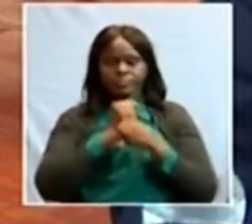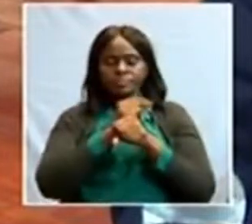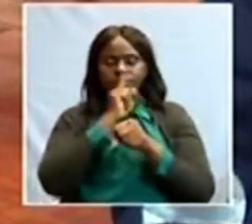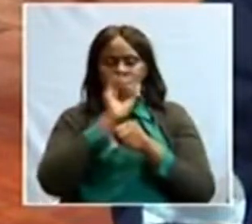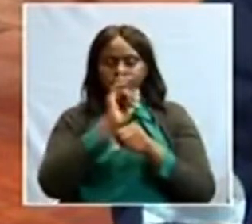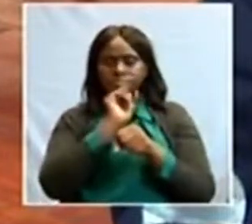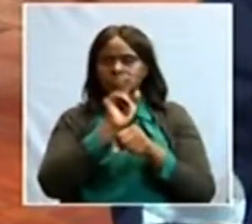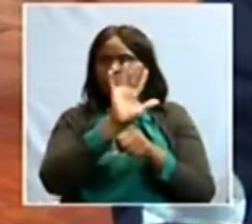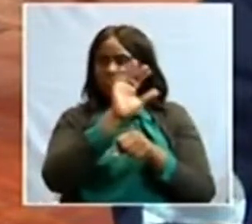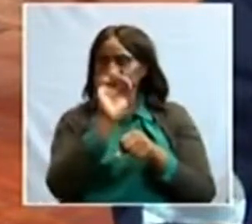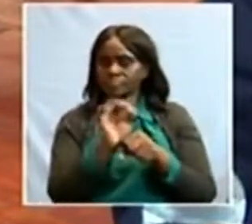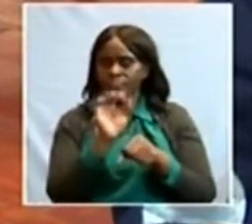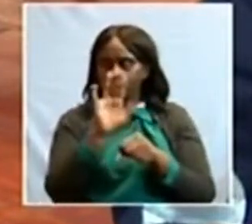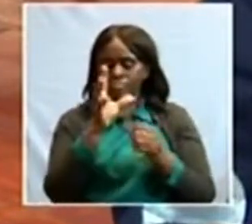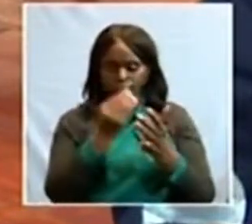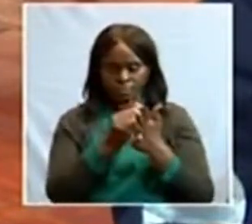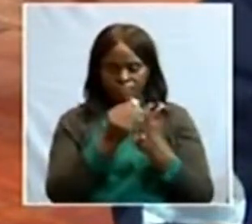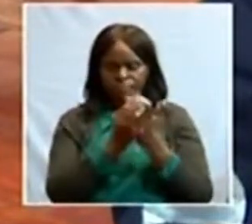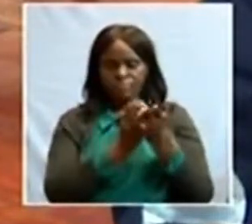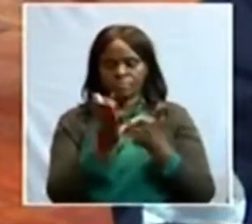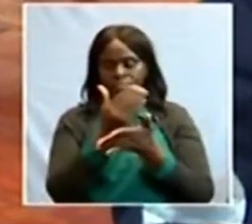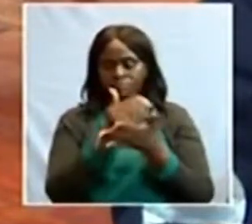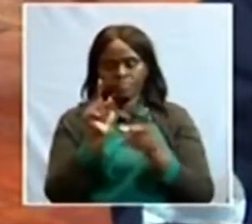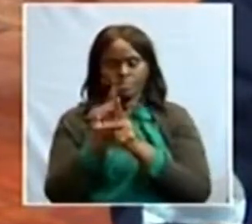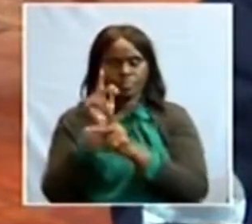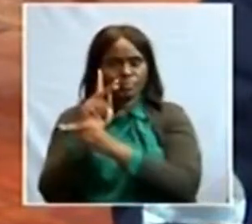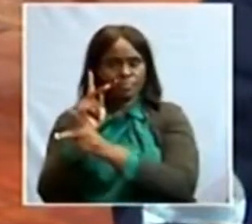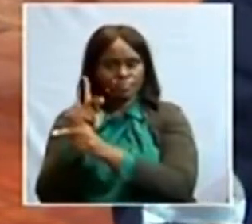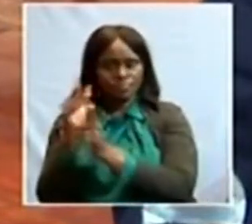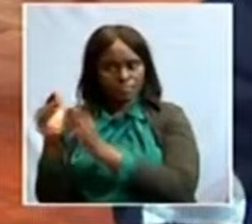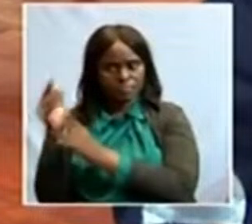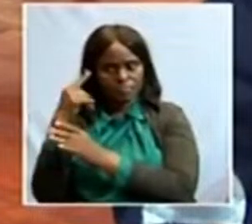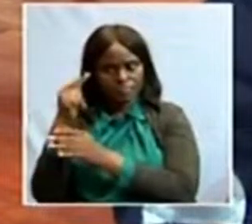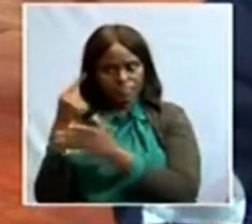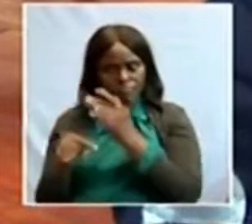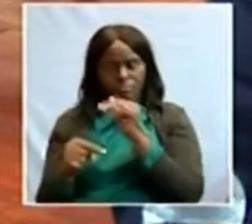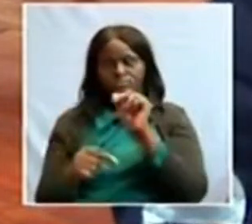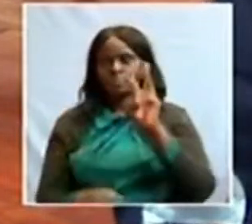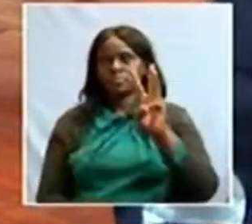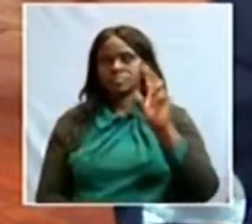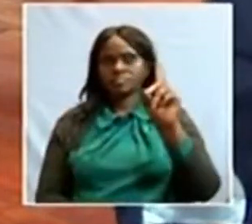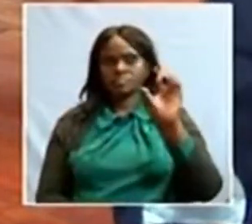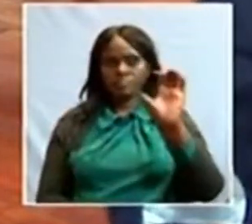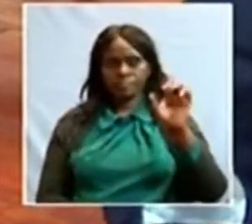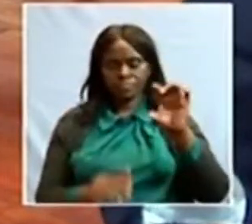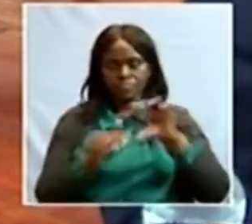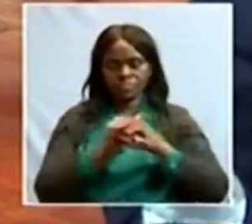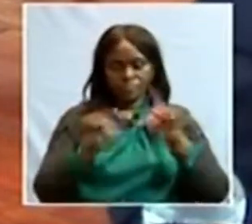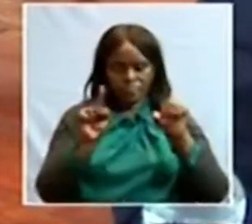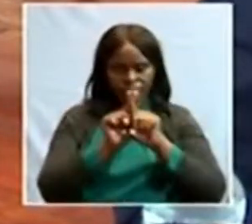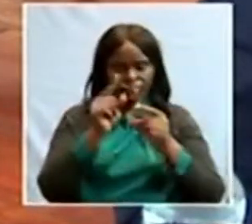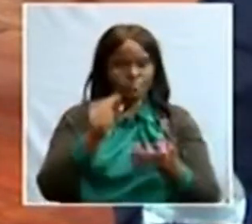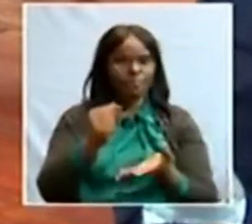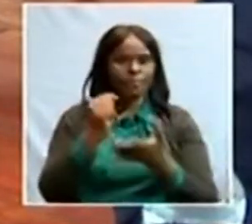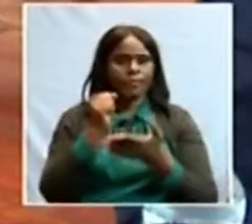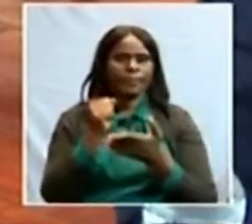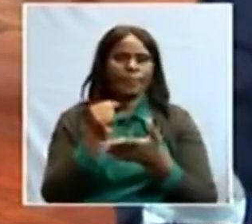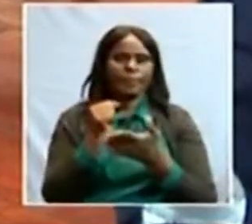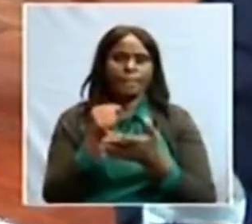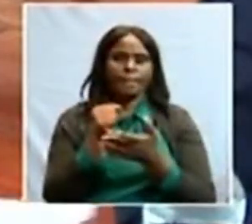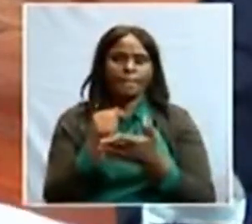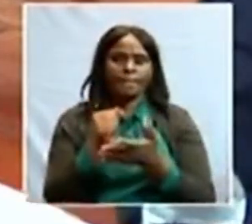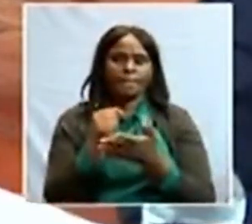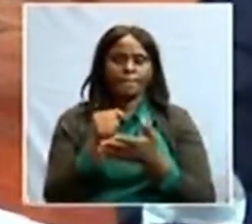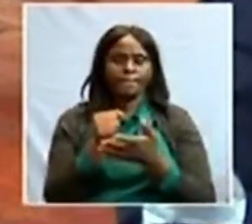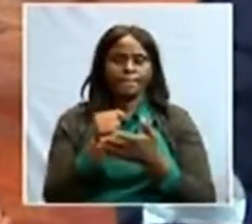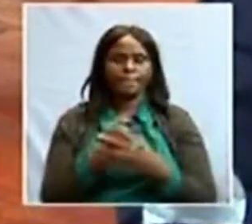that 5% of locally generated fund is set aside for ward development in the subsequent budgets.